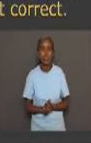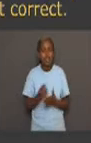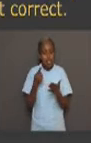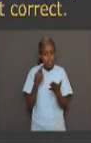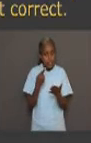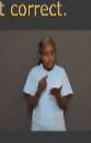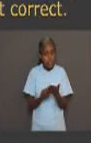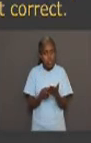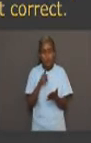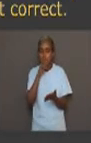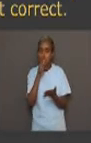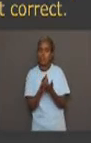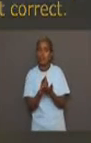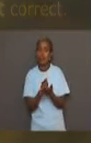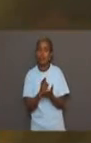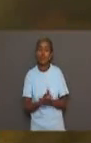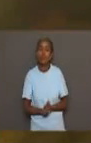will be the proof.